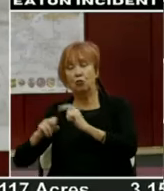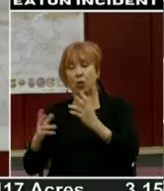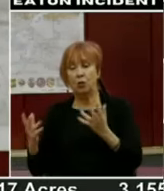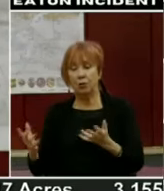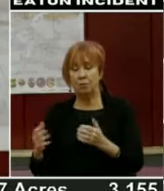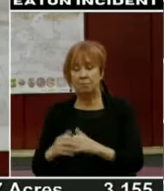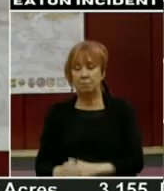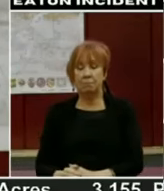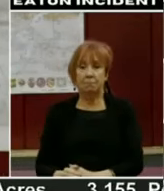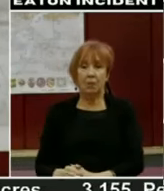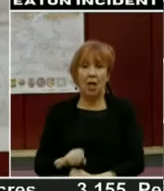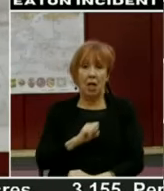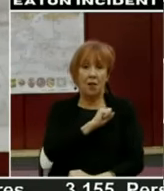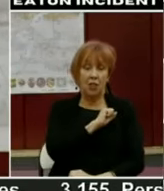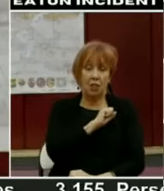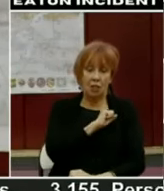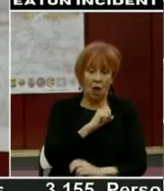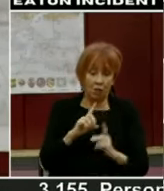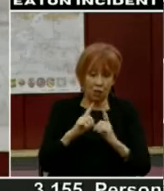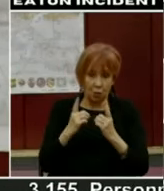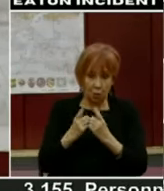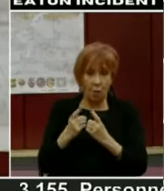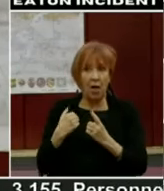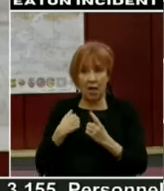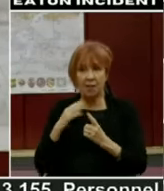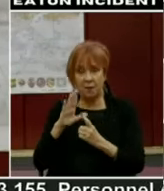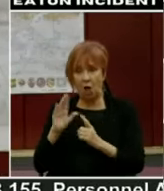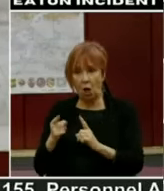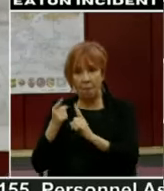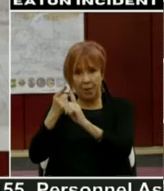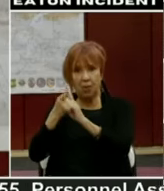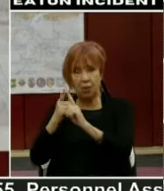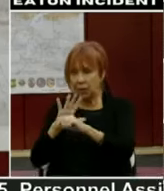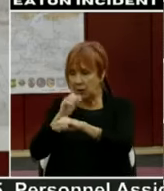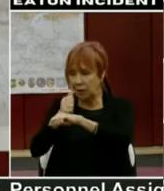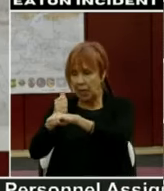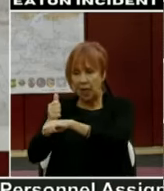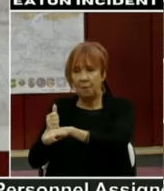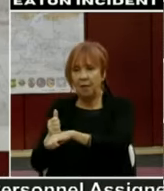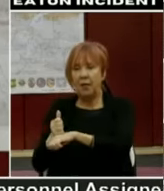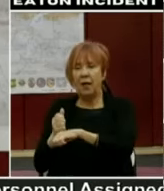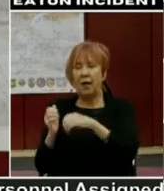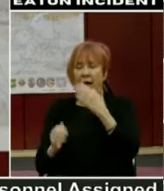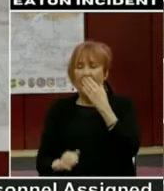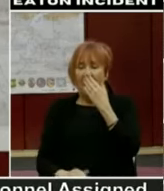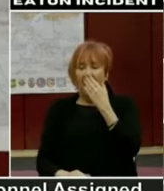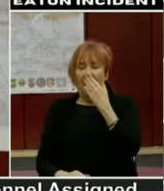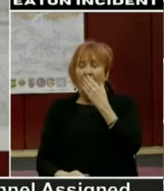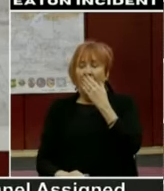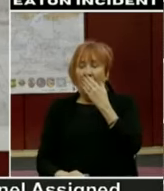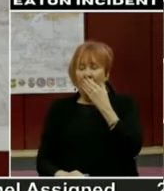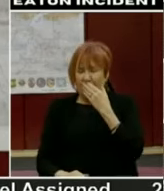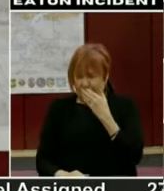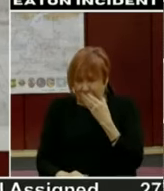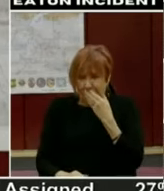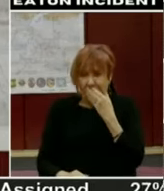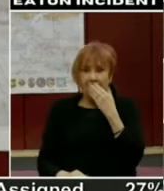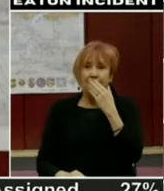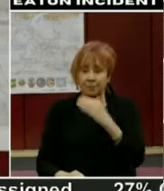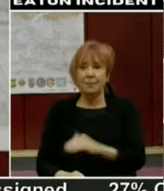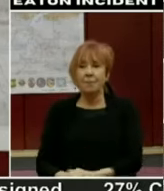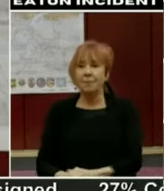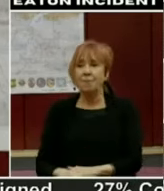Department has specific missions in place, set posts to protect certain